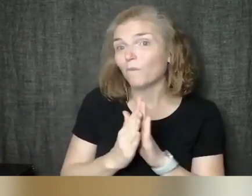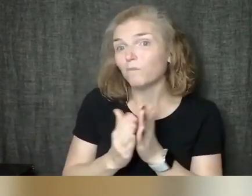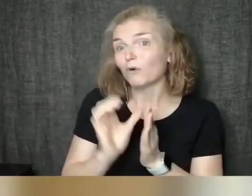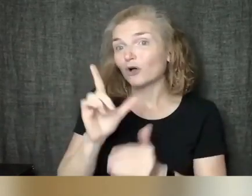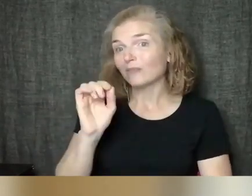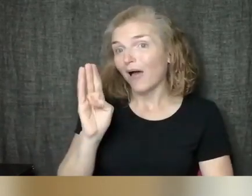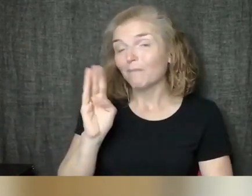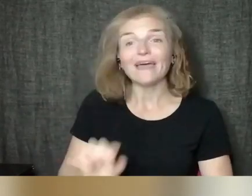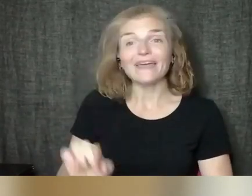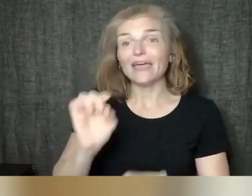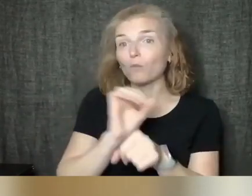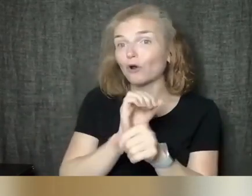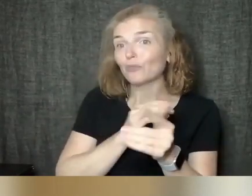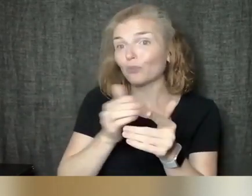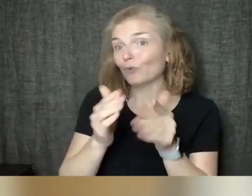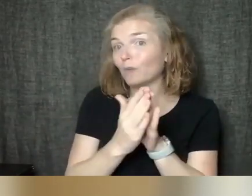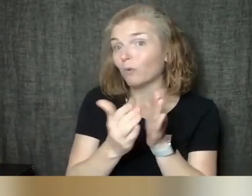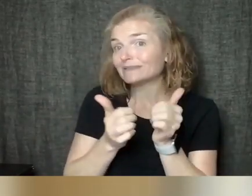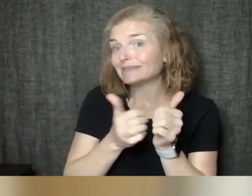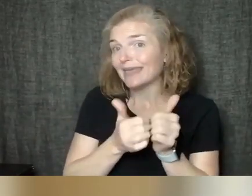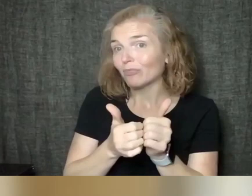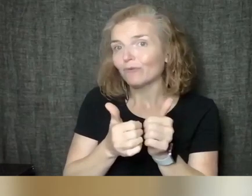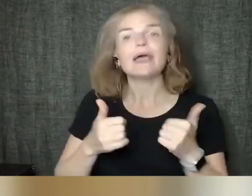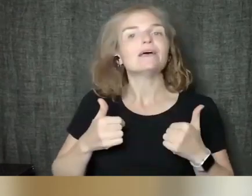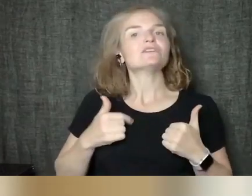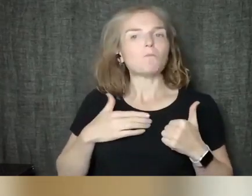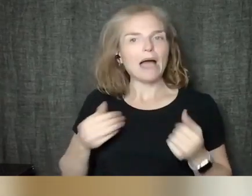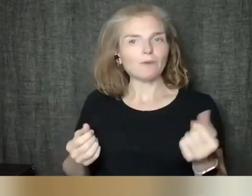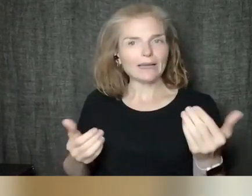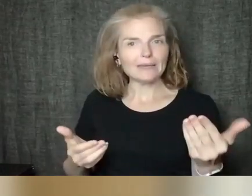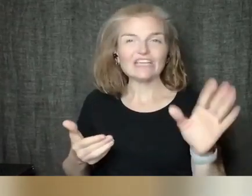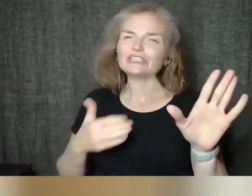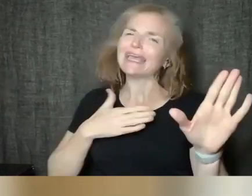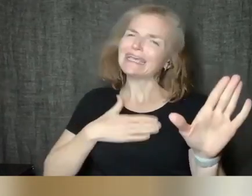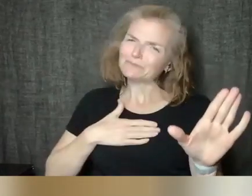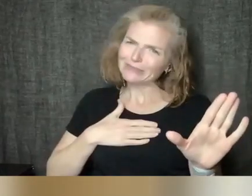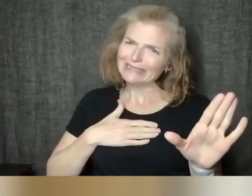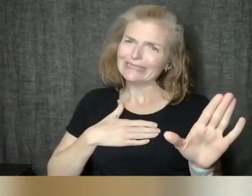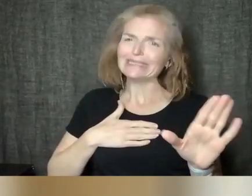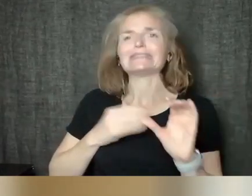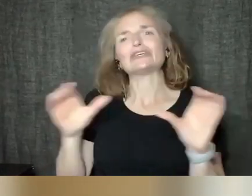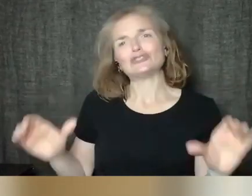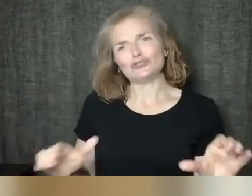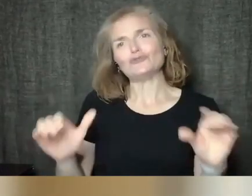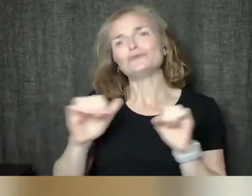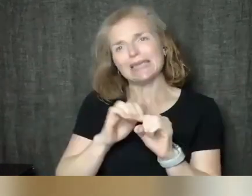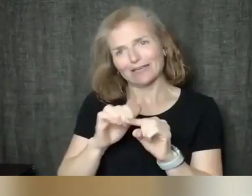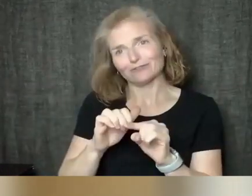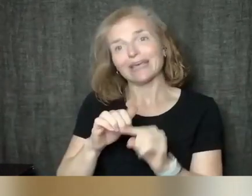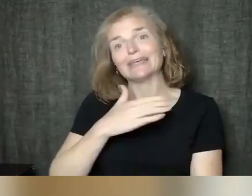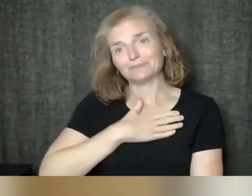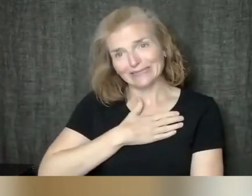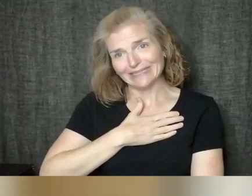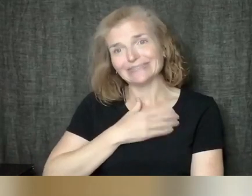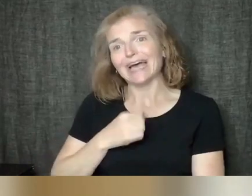through it. And if you do that, my recommendation is please do the exercises in the boxes. I love